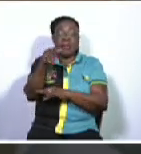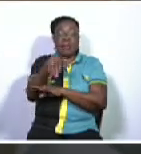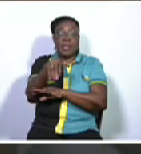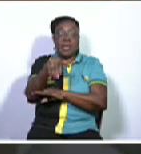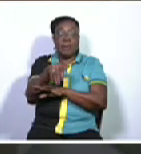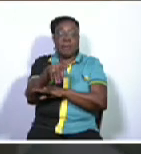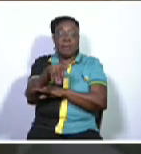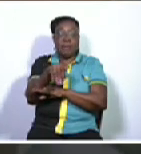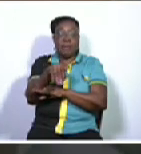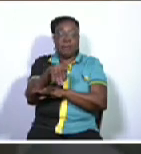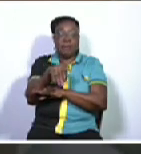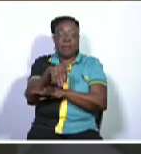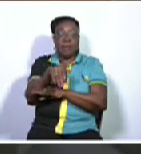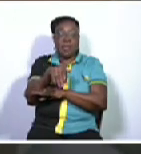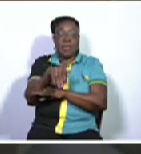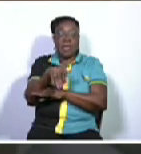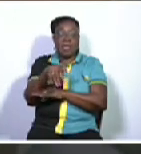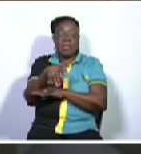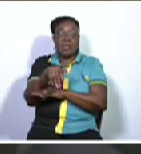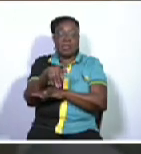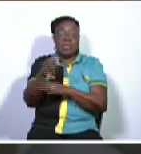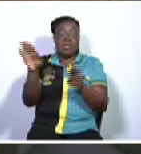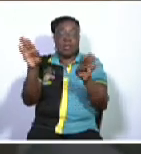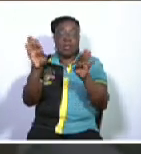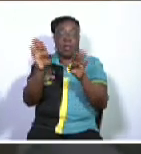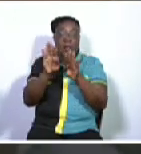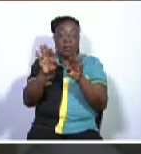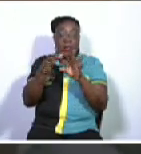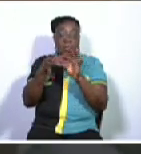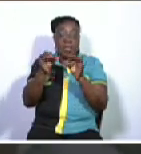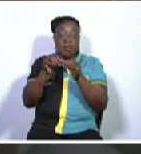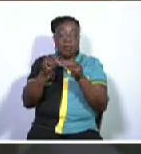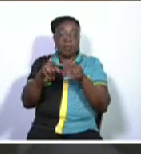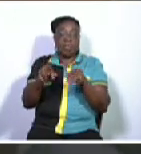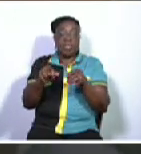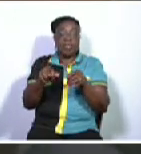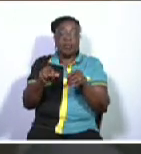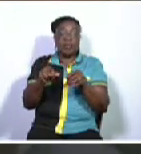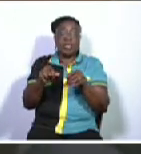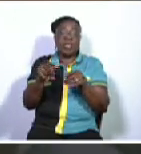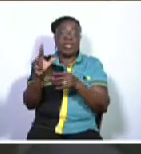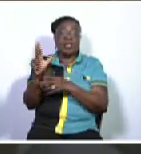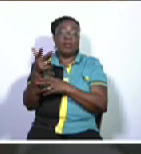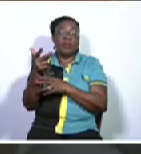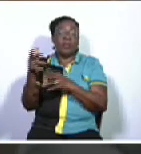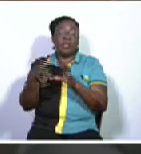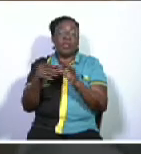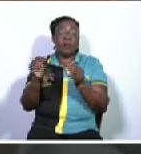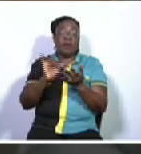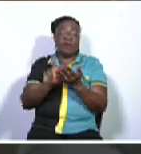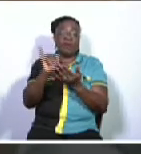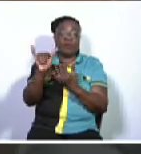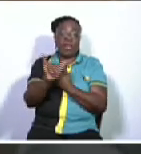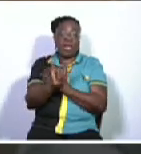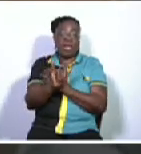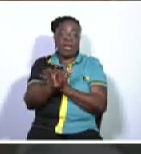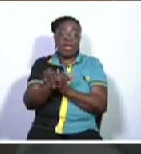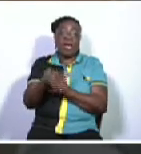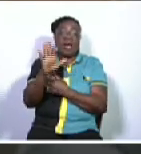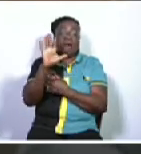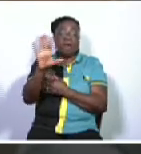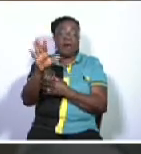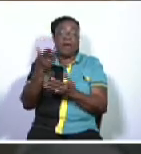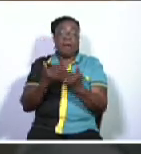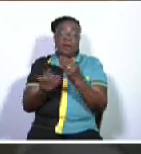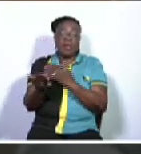when normal curfew ensues until the 13th of July, 5